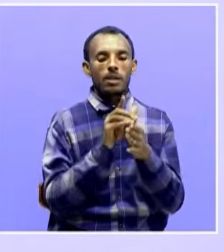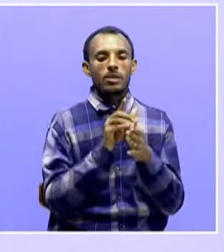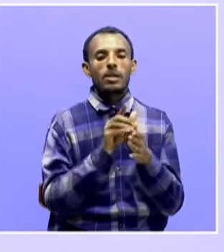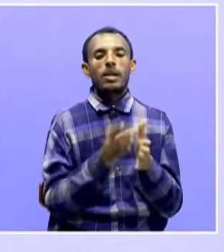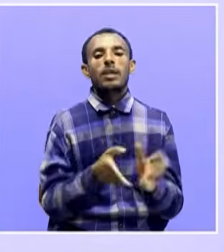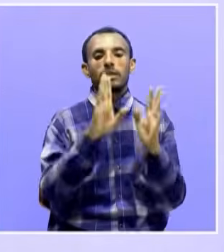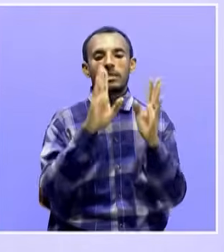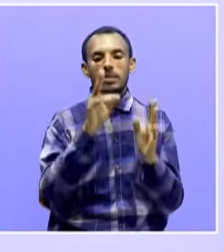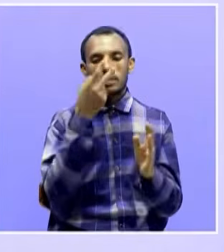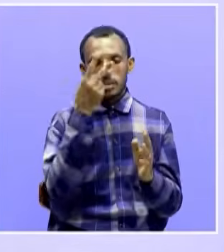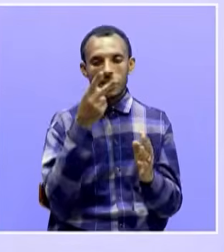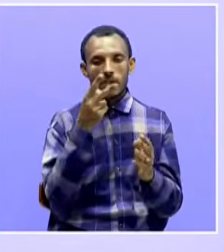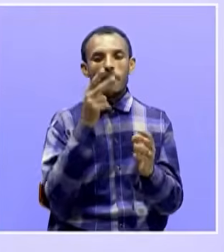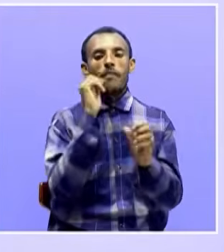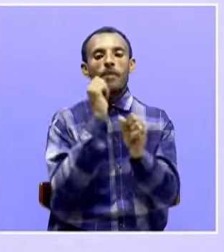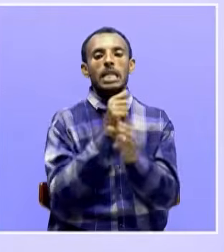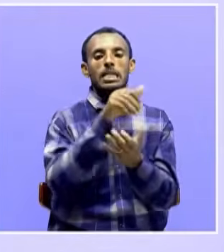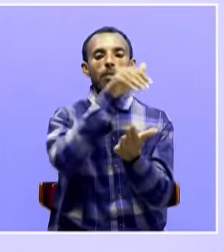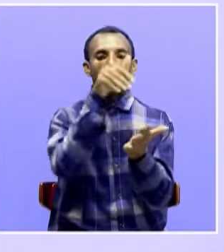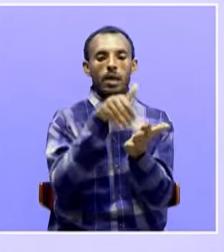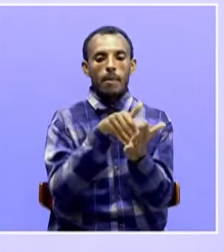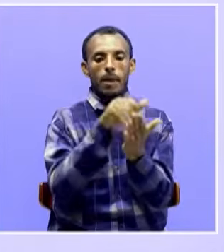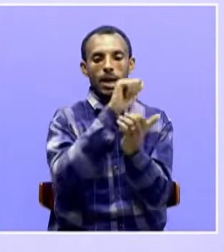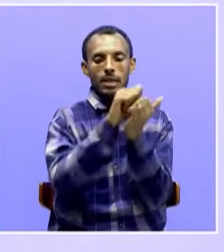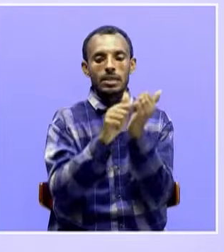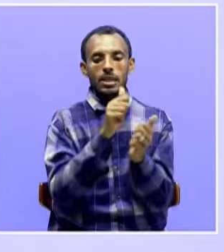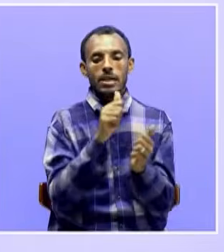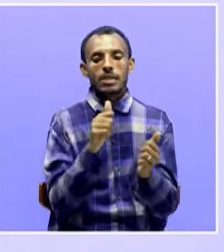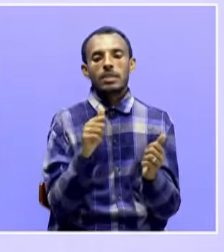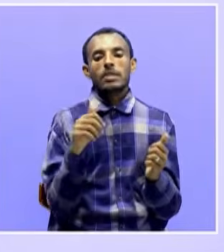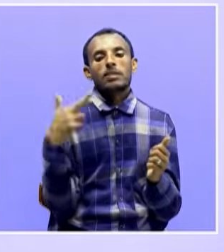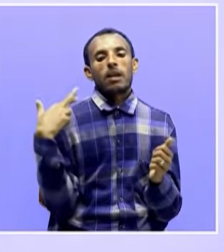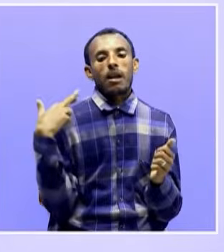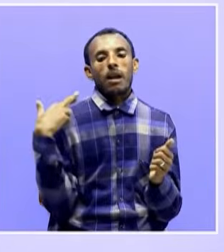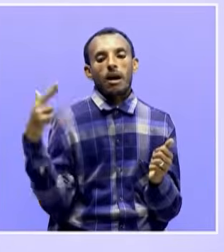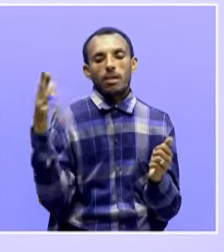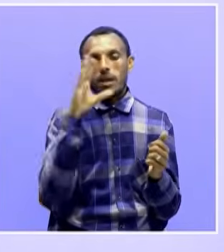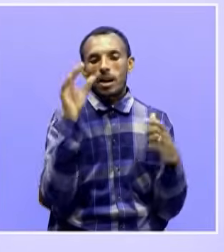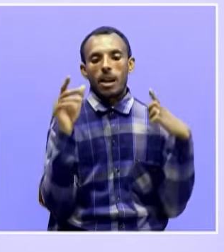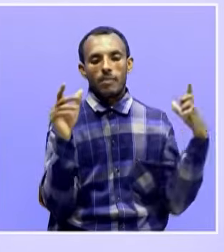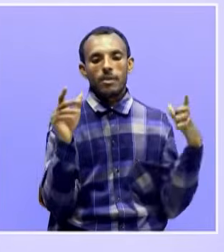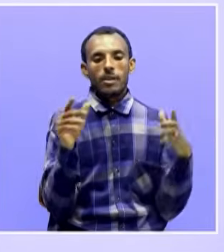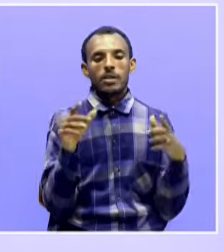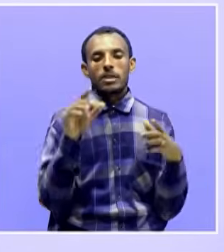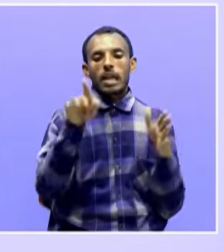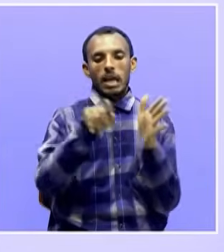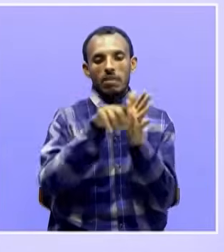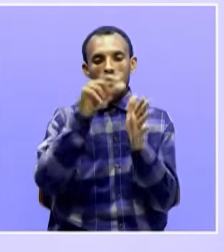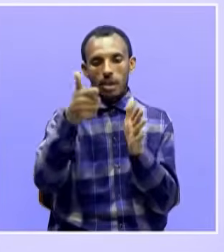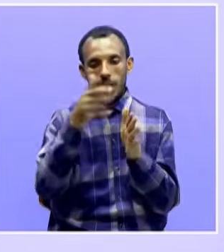let's just find the median by cancelling the right and the left part equally. First, let's cancel this